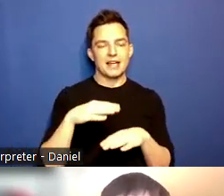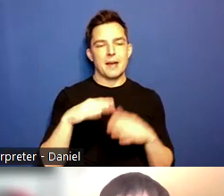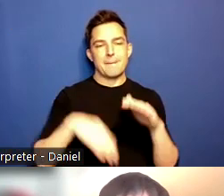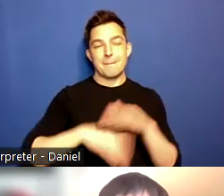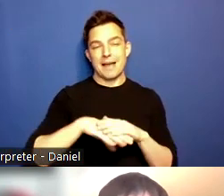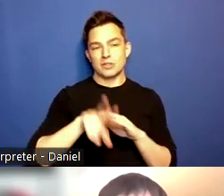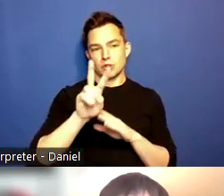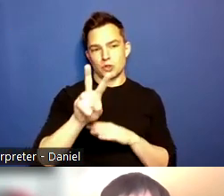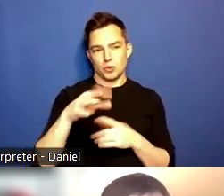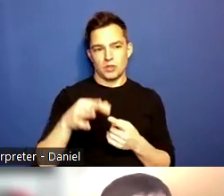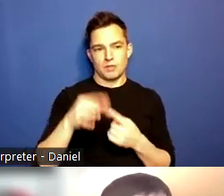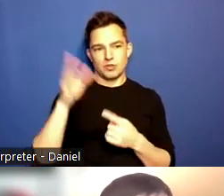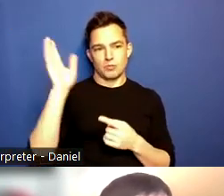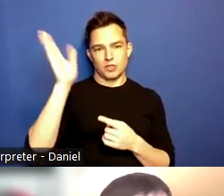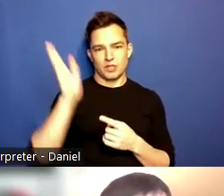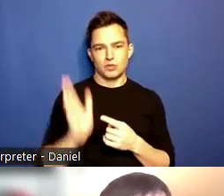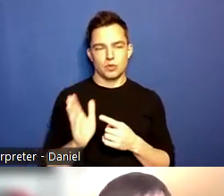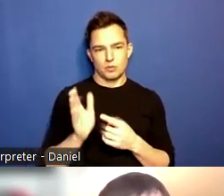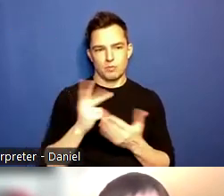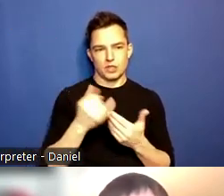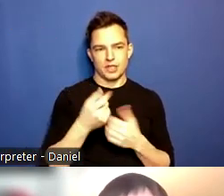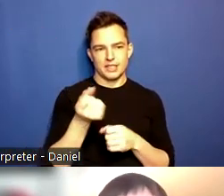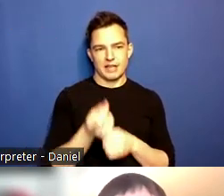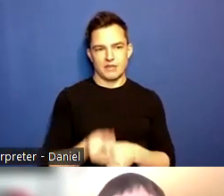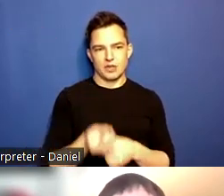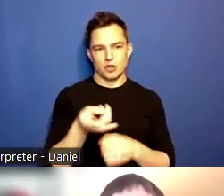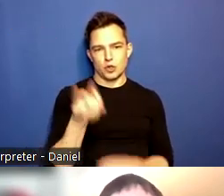presenter initiatives projects per year.